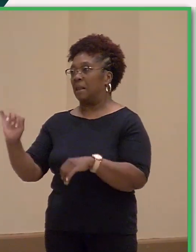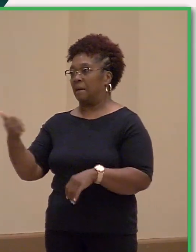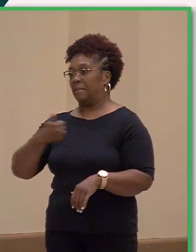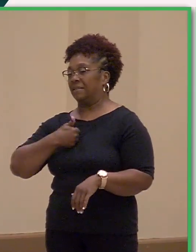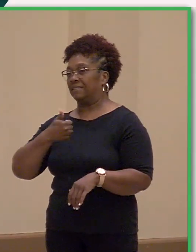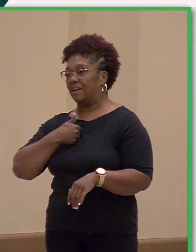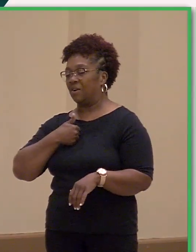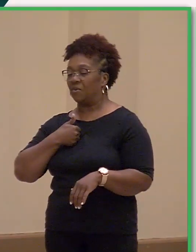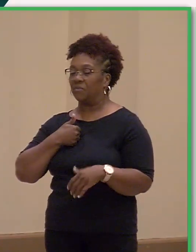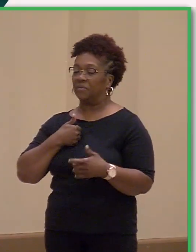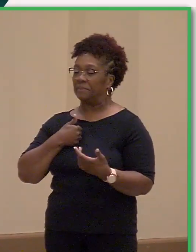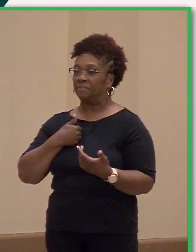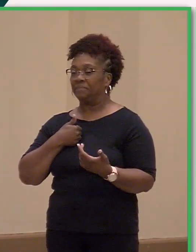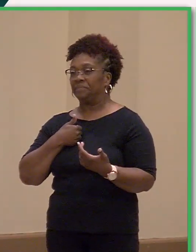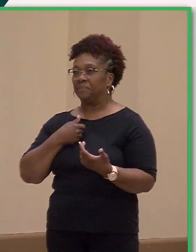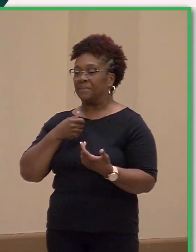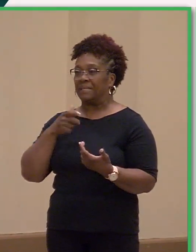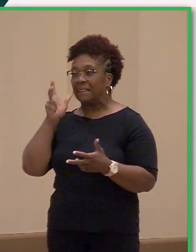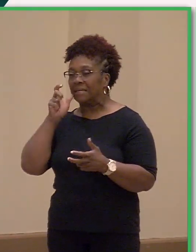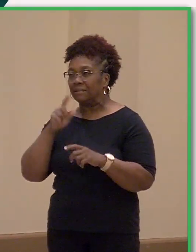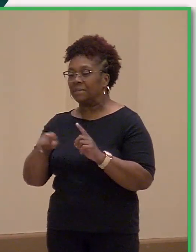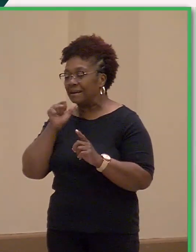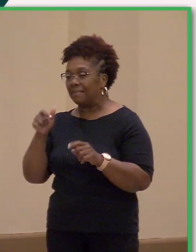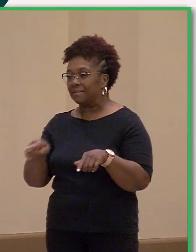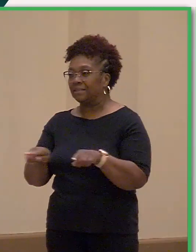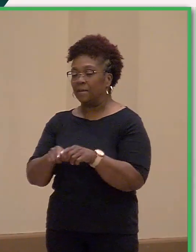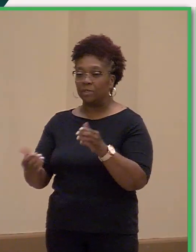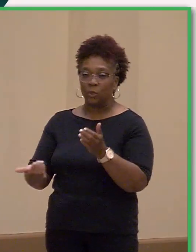well, they listen, but not as much as a new voice, a new